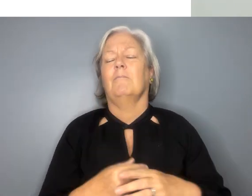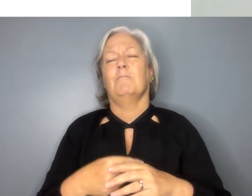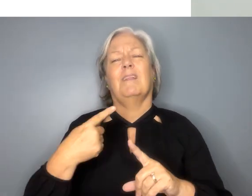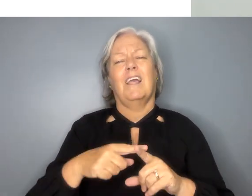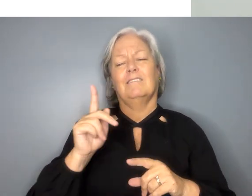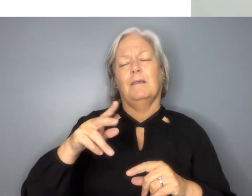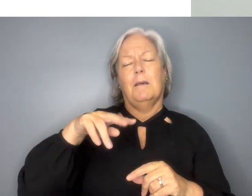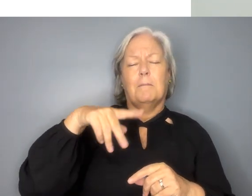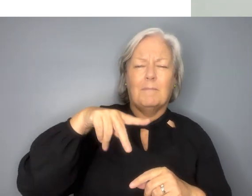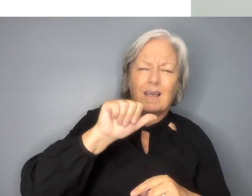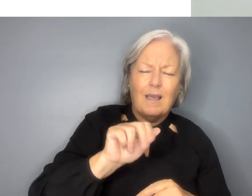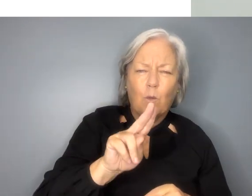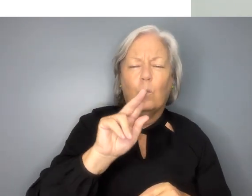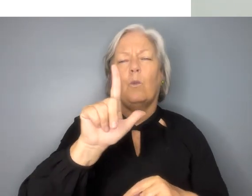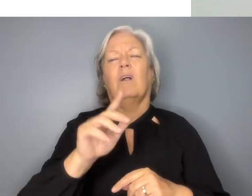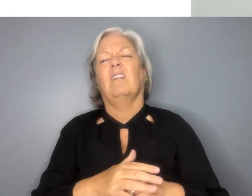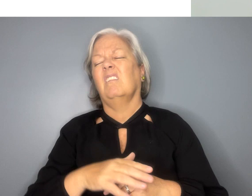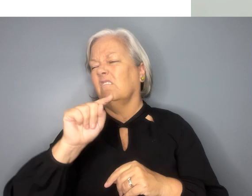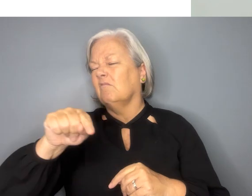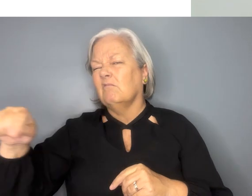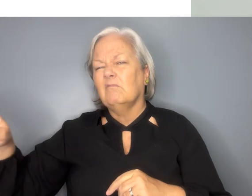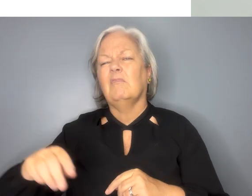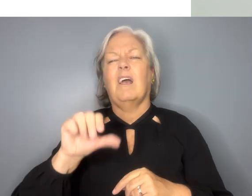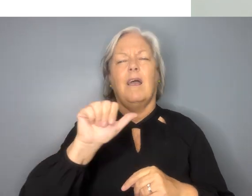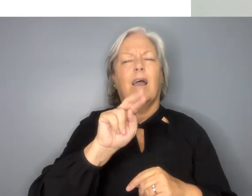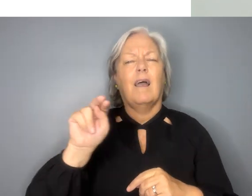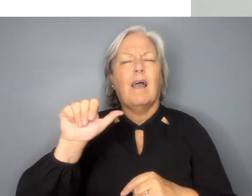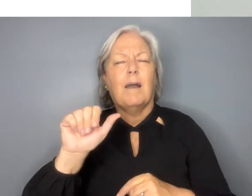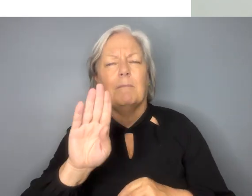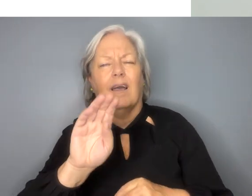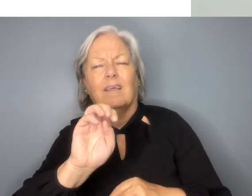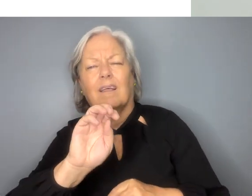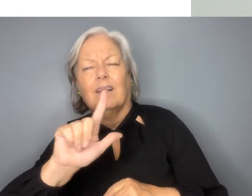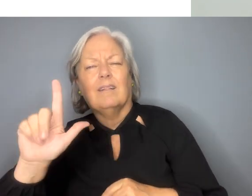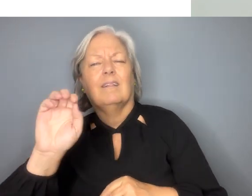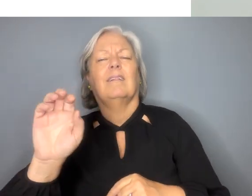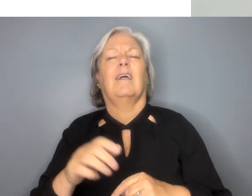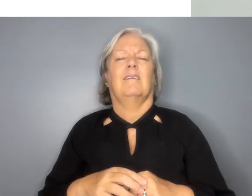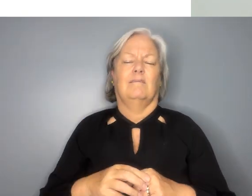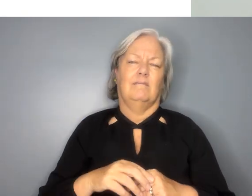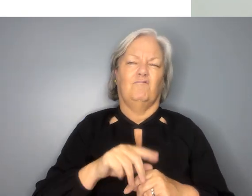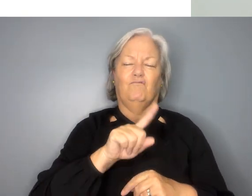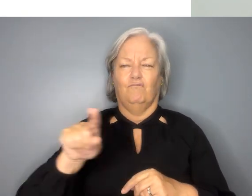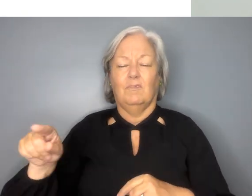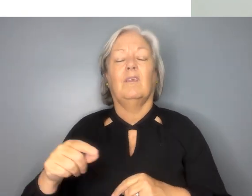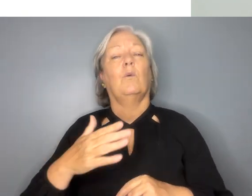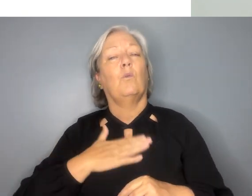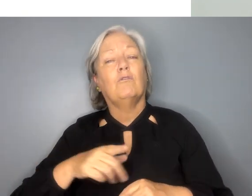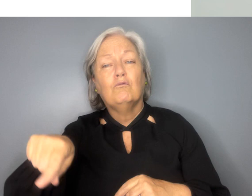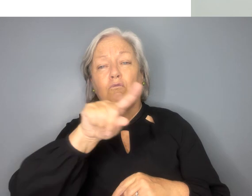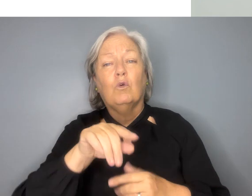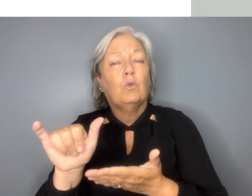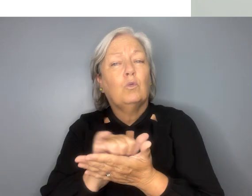Uncle Paul Calcott, Giancarlo De Vera, Mo Quirk, Annabelle Oxley, and Ruby Mountford.